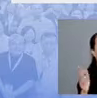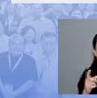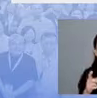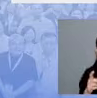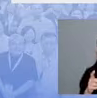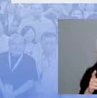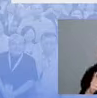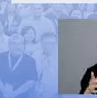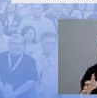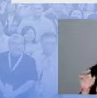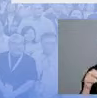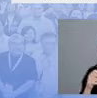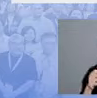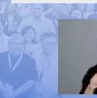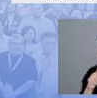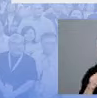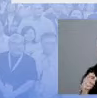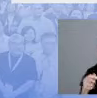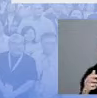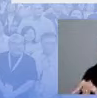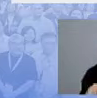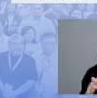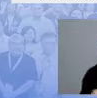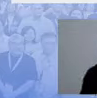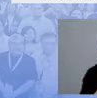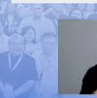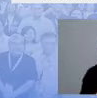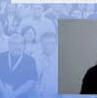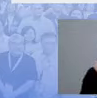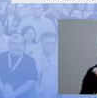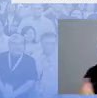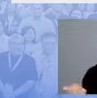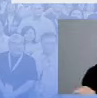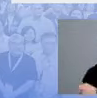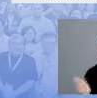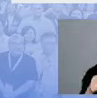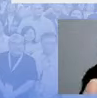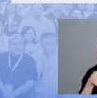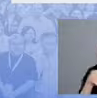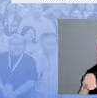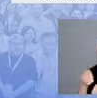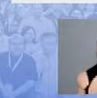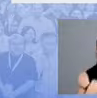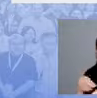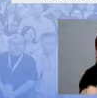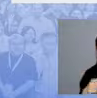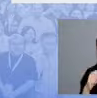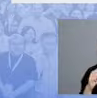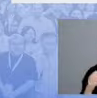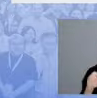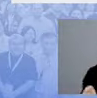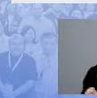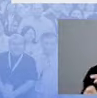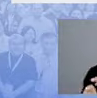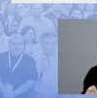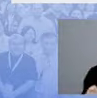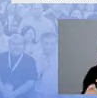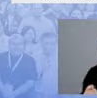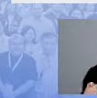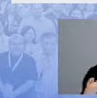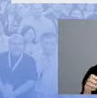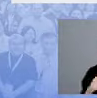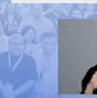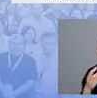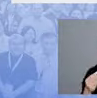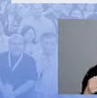rubber tapping income activity. There's a land available for them to plant and so on. So this was not solved actually. So the